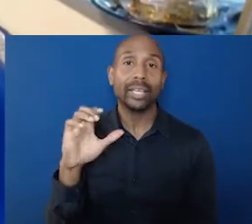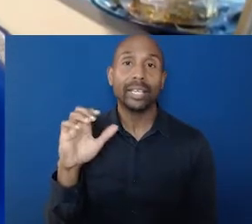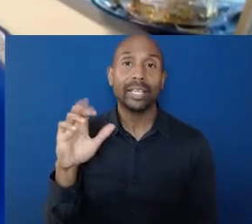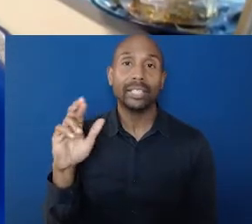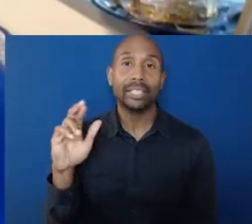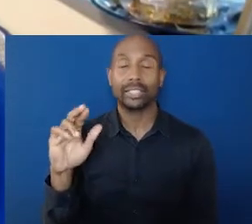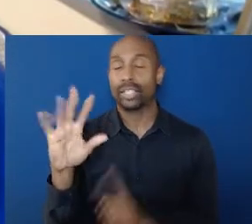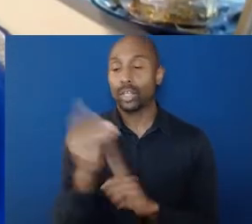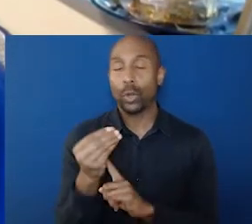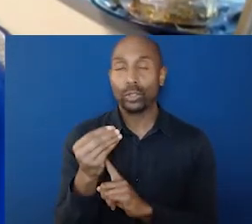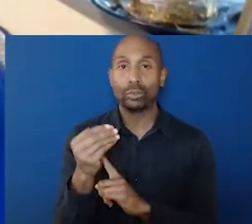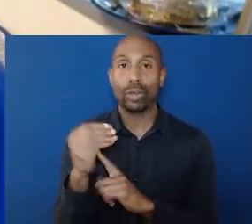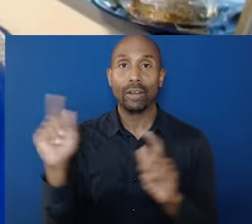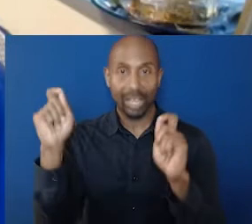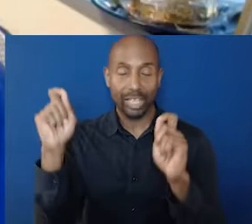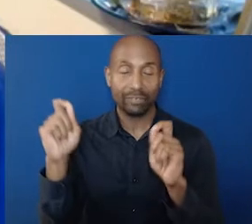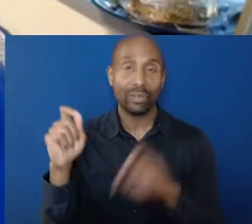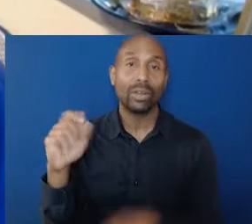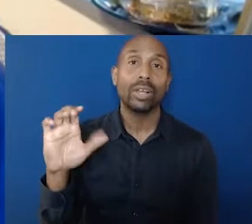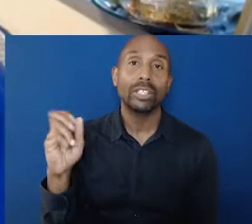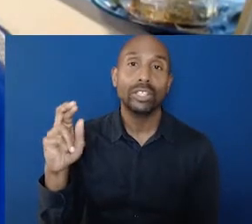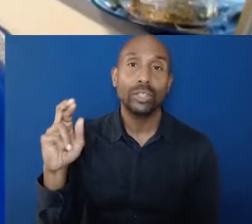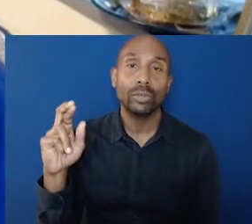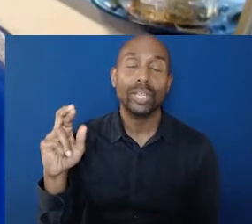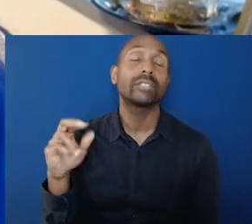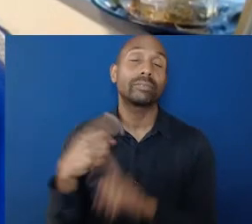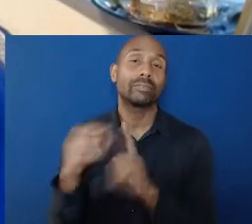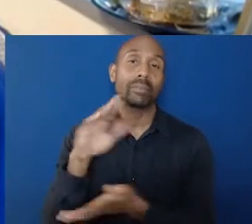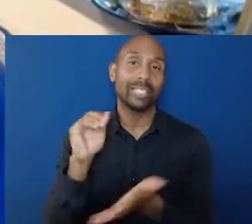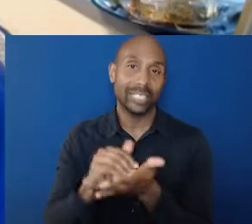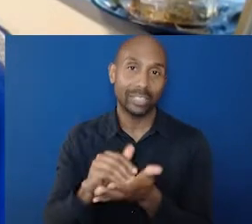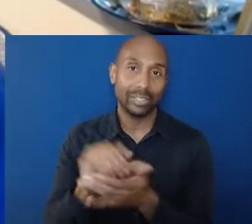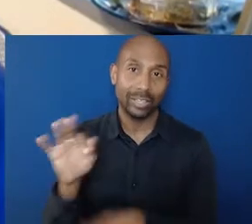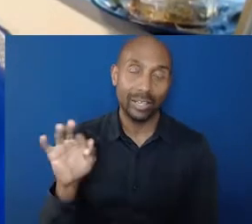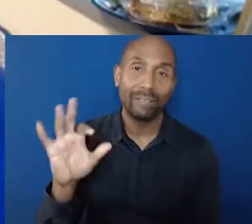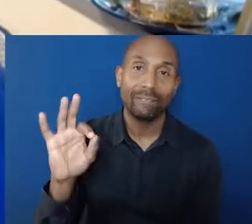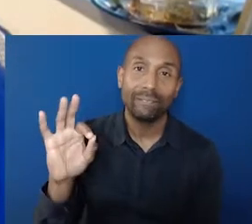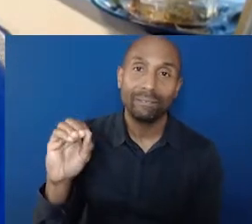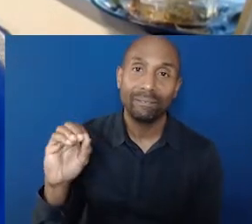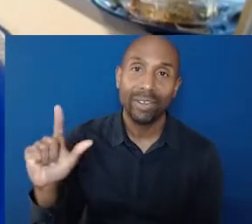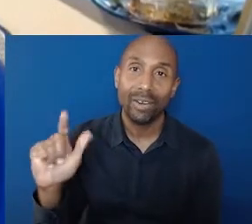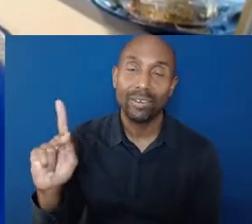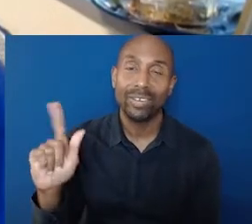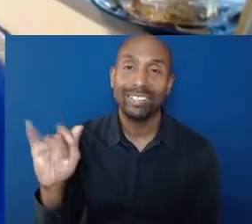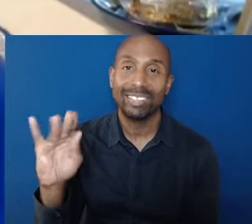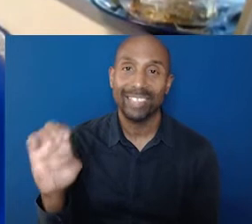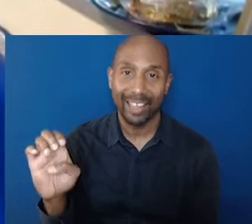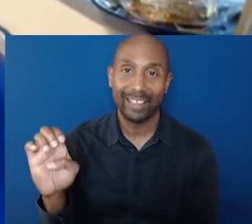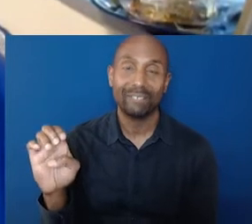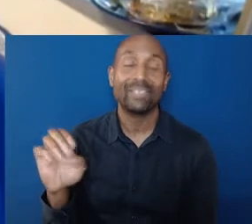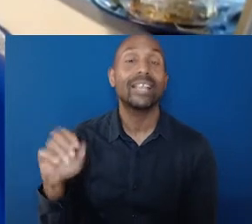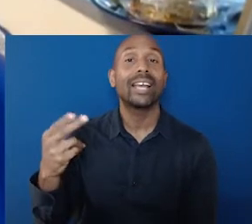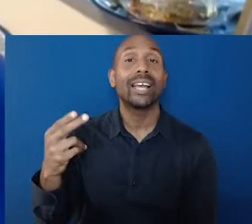Center for Folklife and Cultural Heritage, but I'm also a jewelry artist and the daughter of a metalsmith. This conversation is